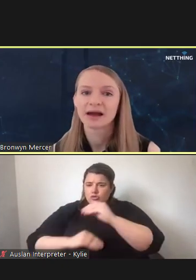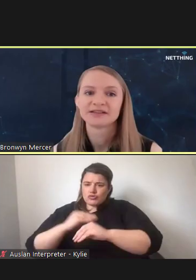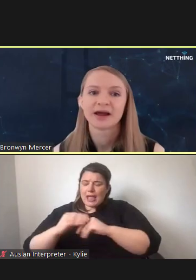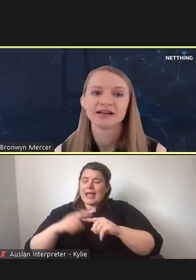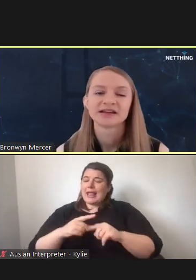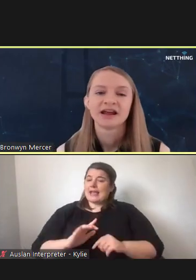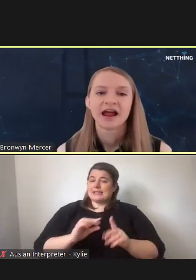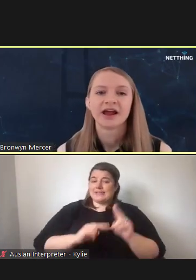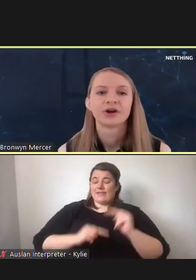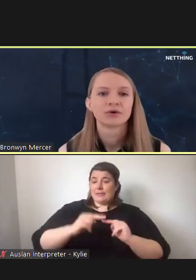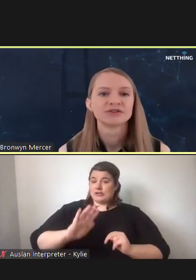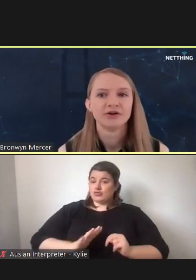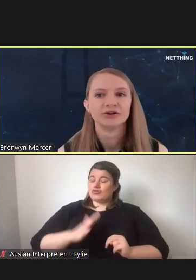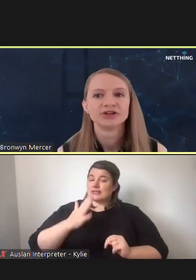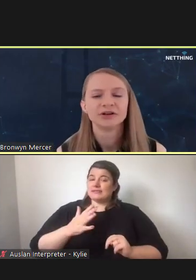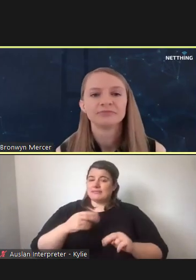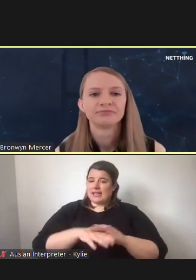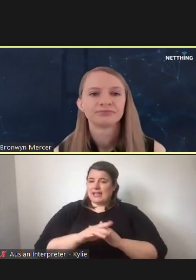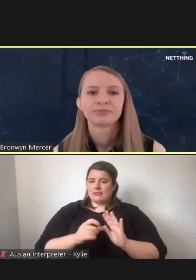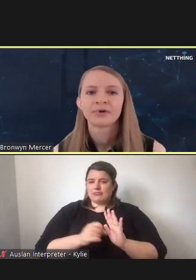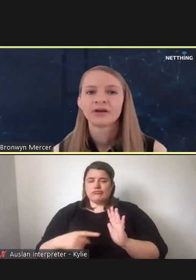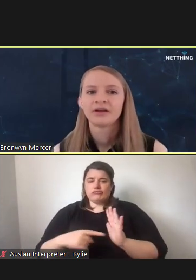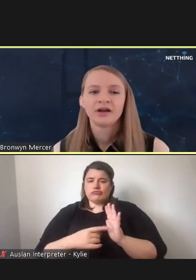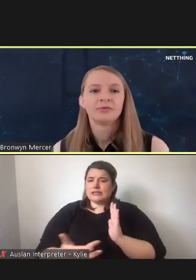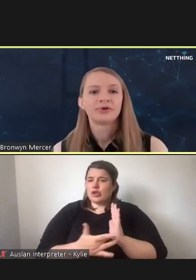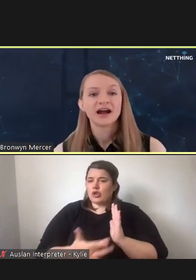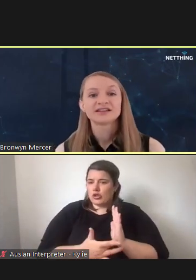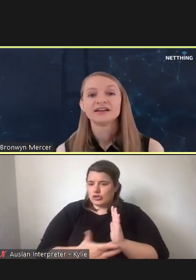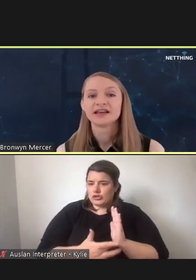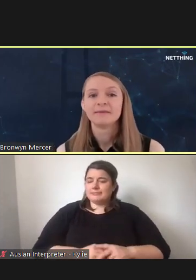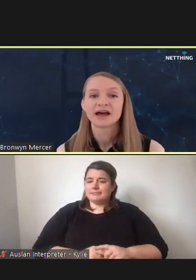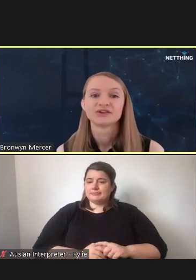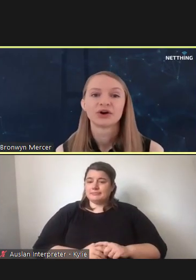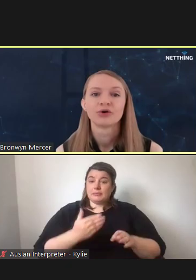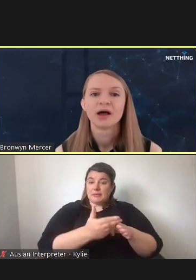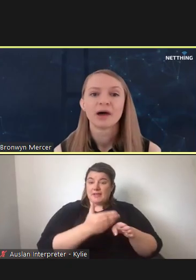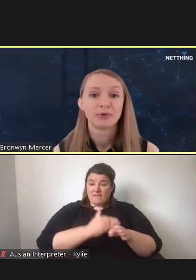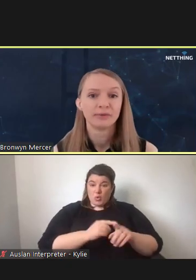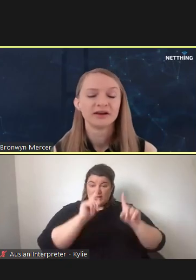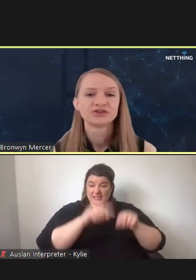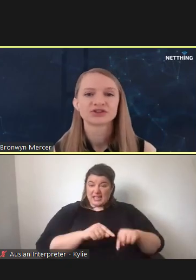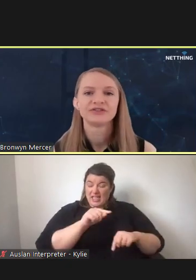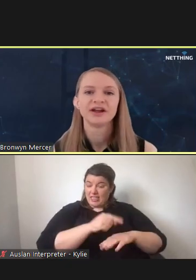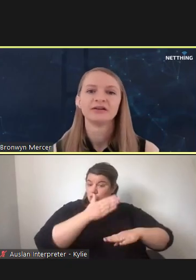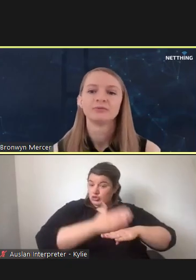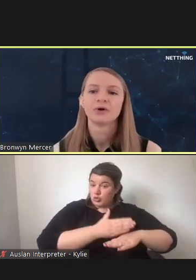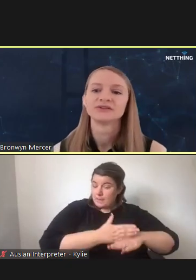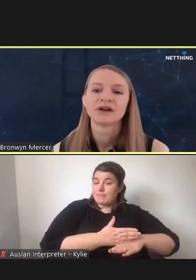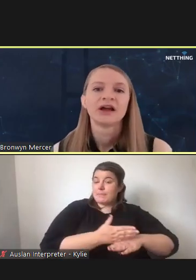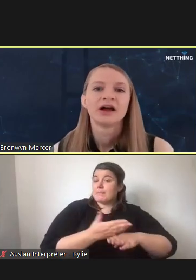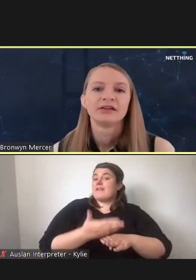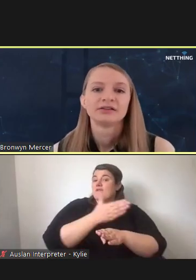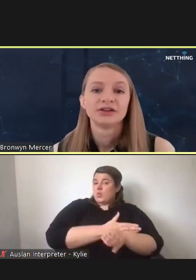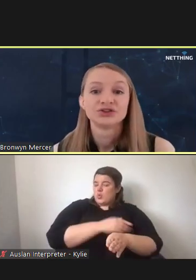in cyberspace and critical technology. Prior to his ambassadorial appointment, Dr. Feakin